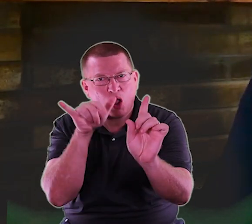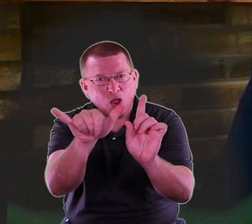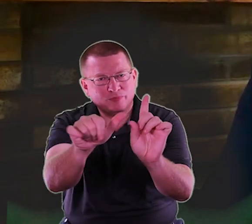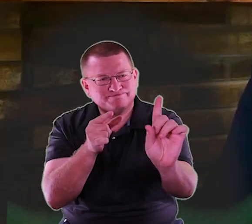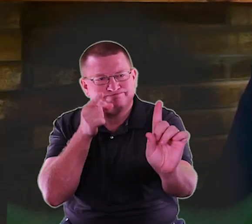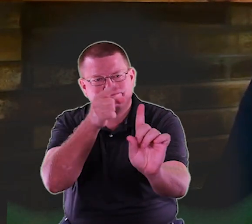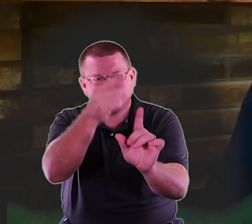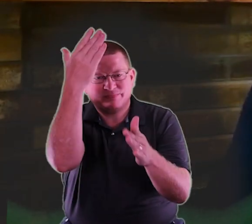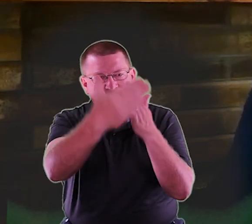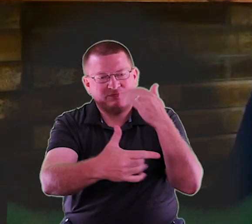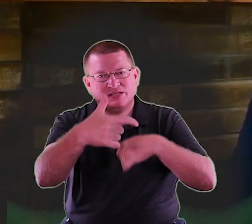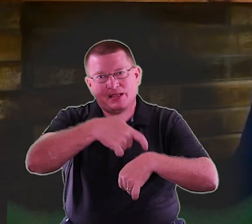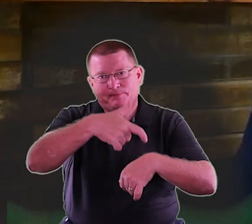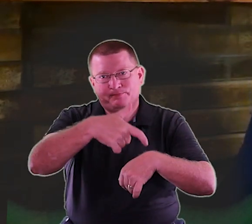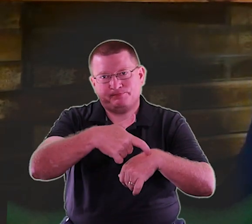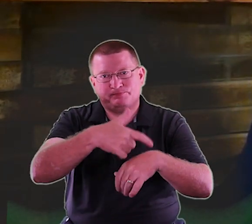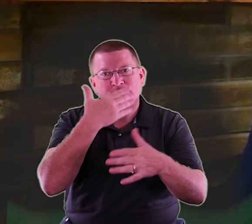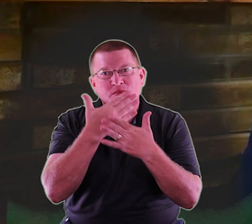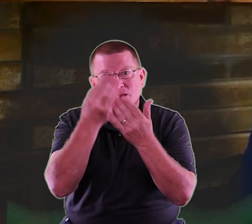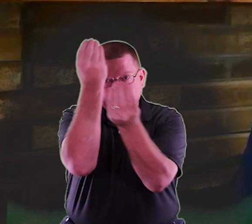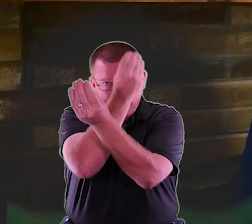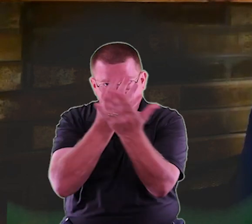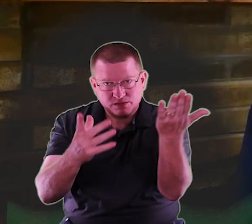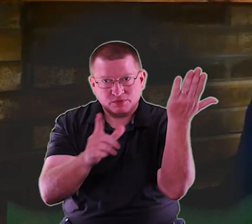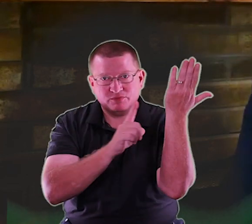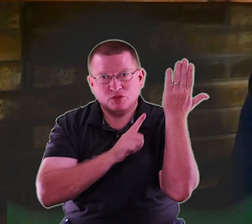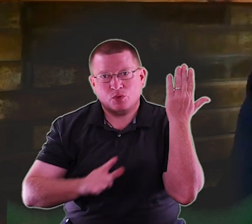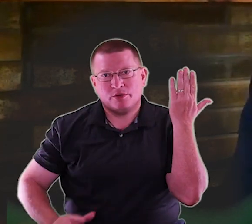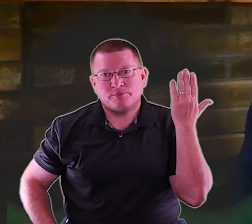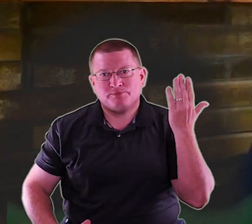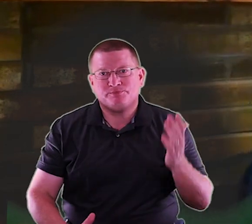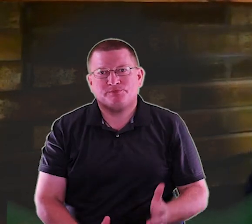age." The Gospel of the Lord.